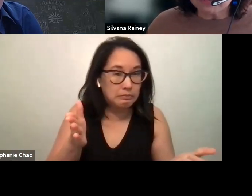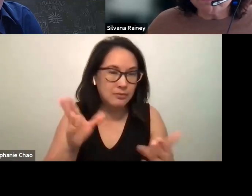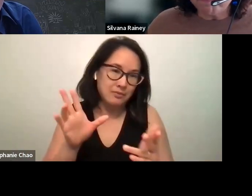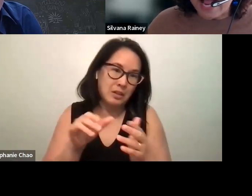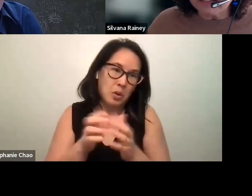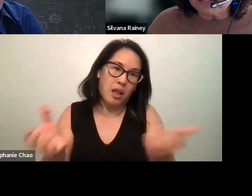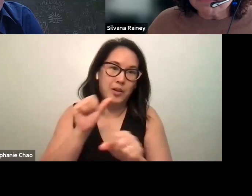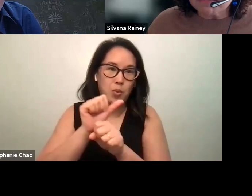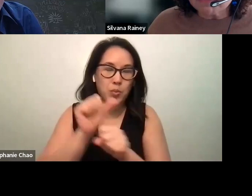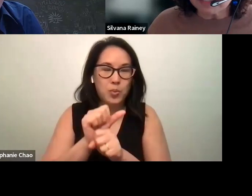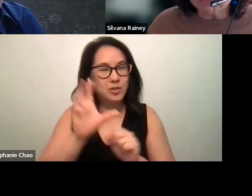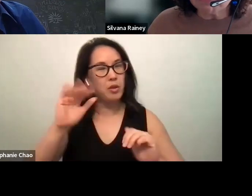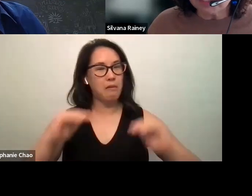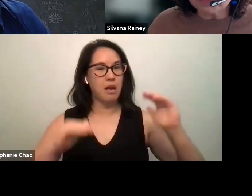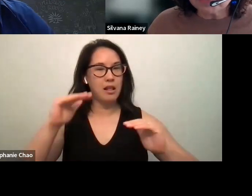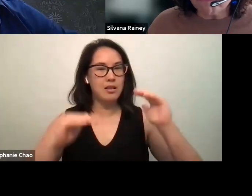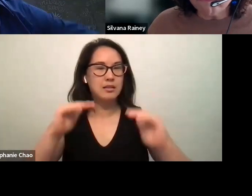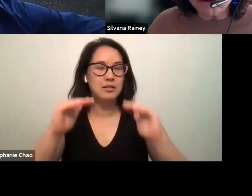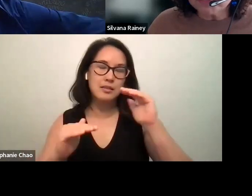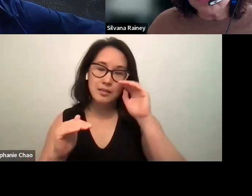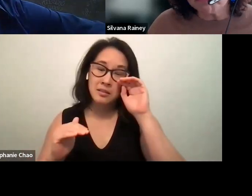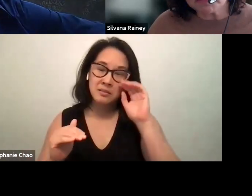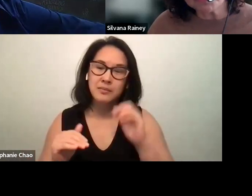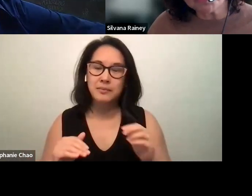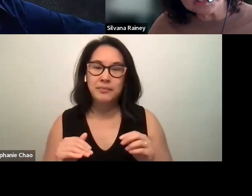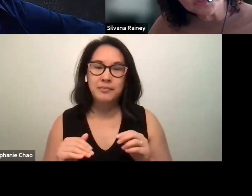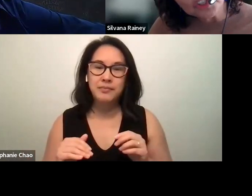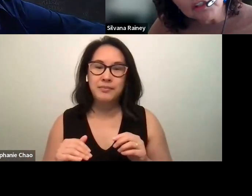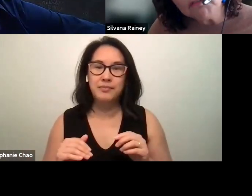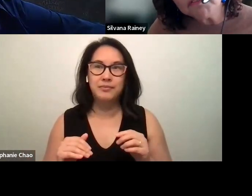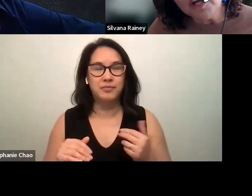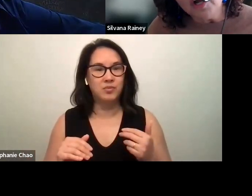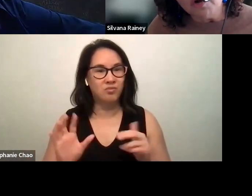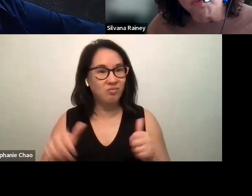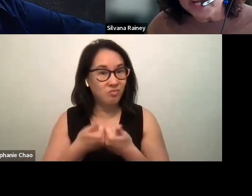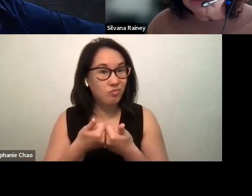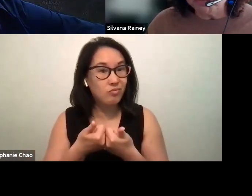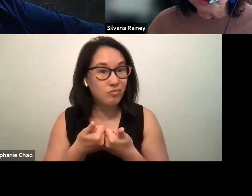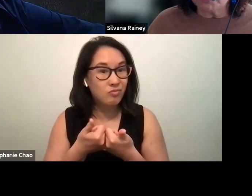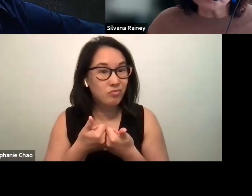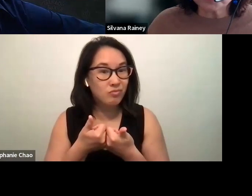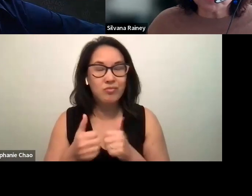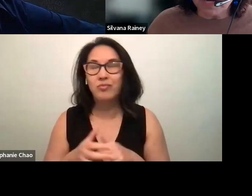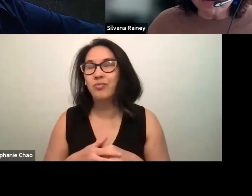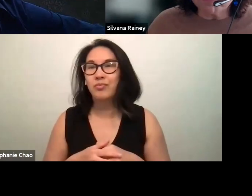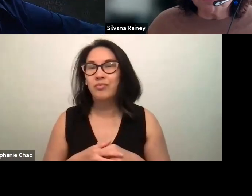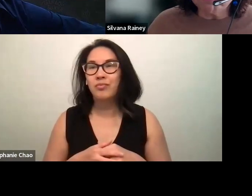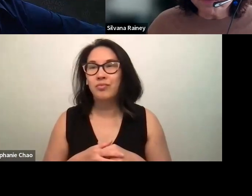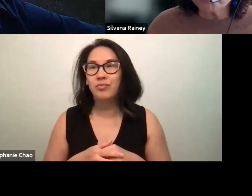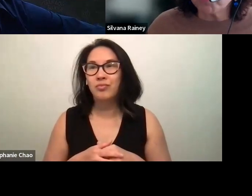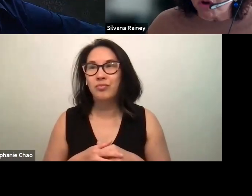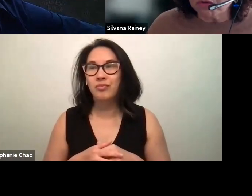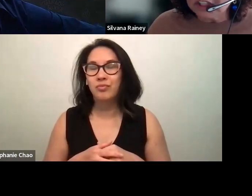that's the kind of balance that I think it's very difficult to achieve when we are